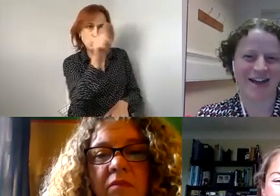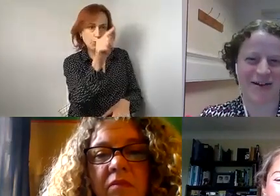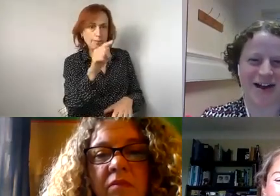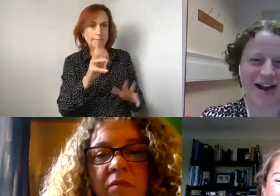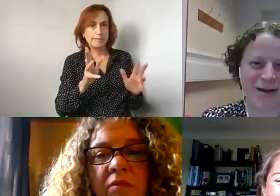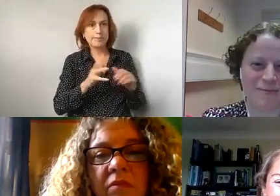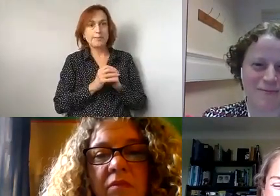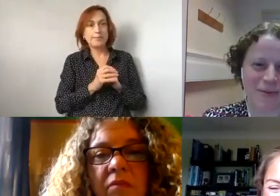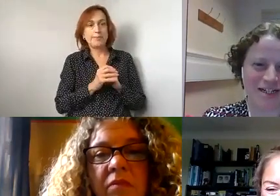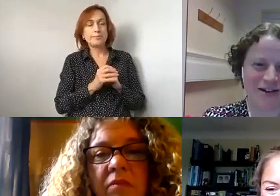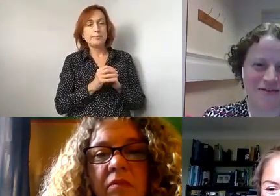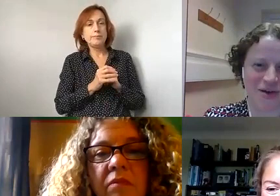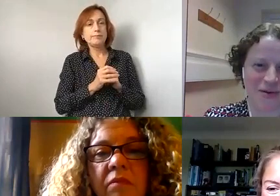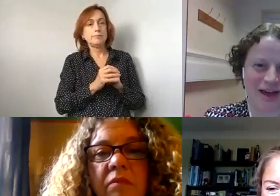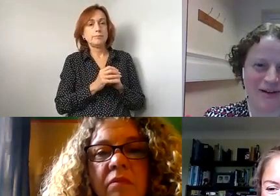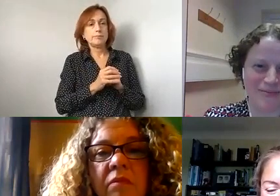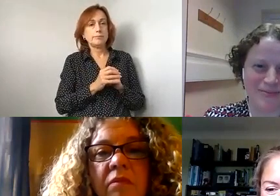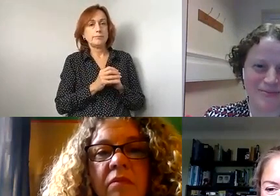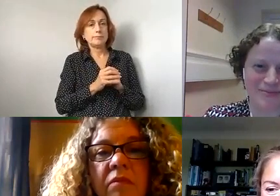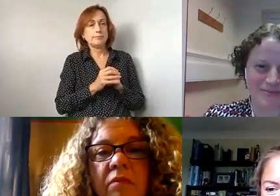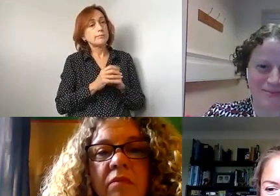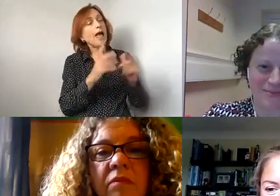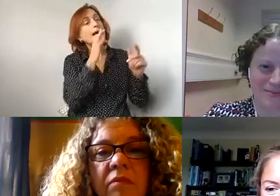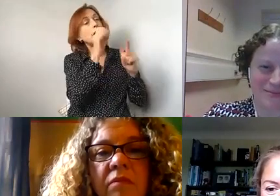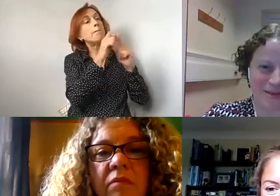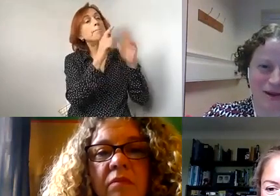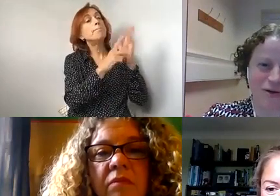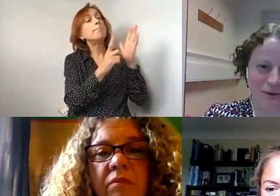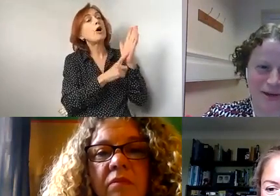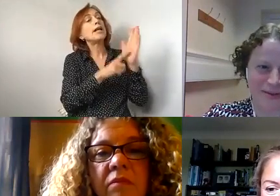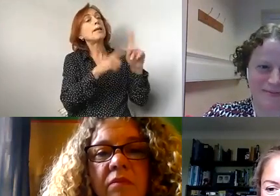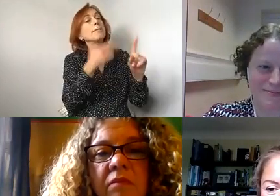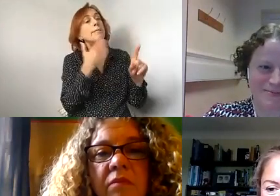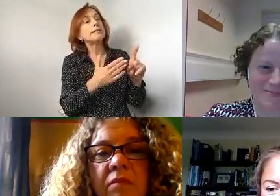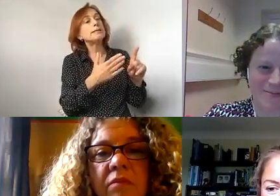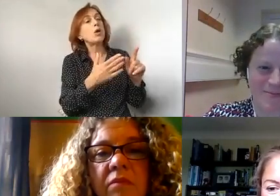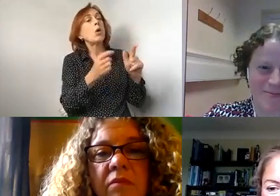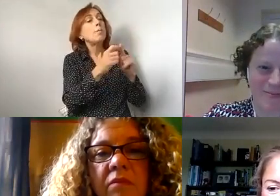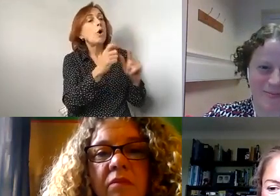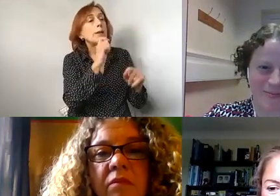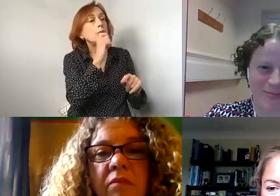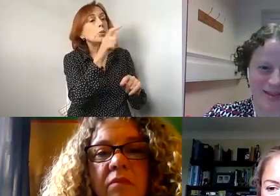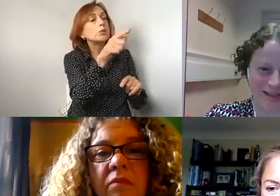So, Polly, do you have a view on that? Oh, you're on mute.